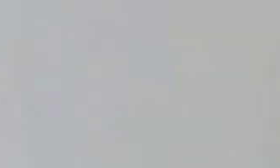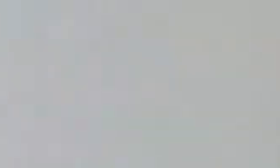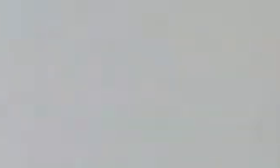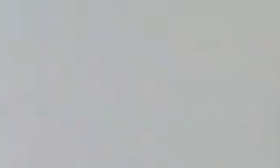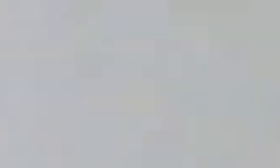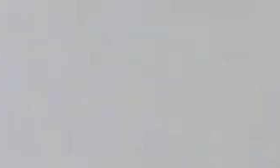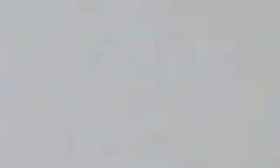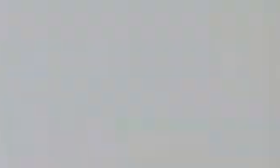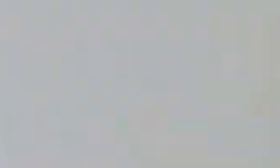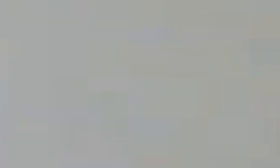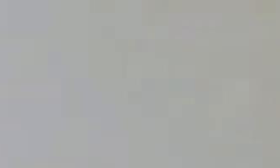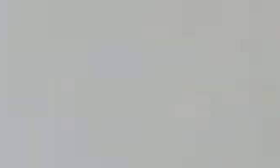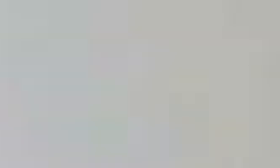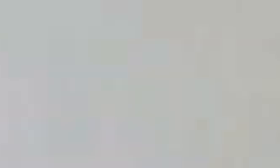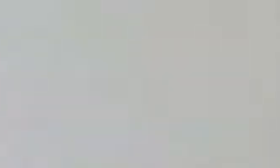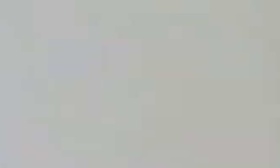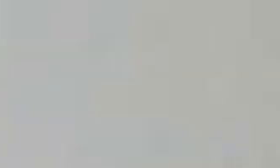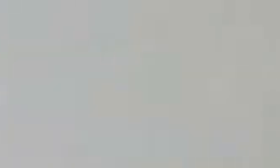Schools uses as well.